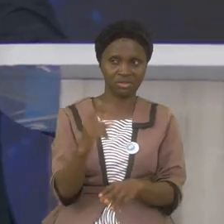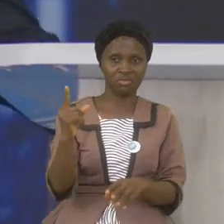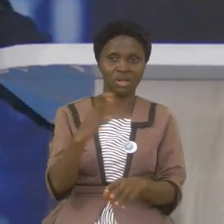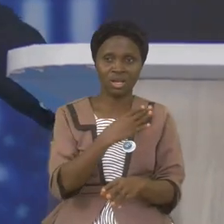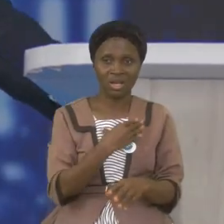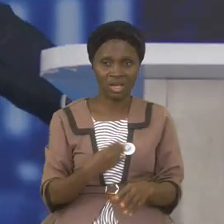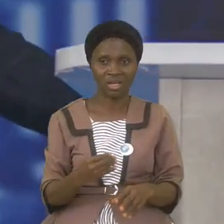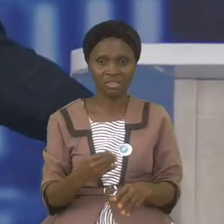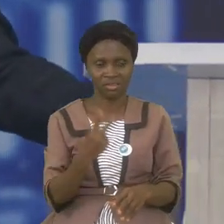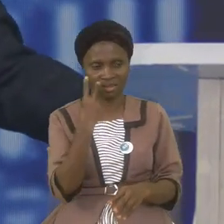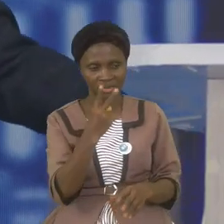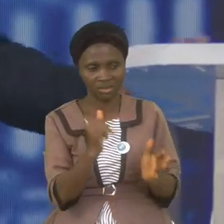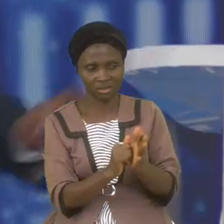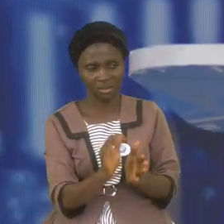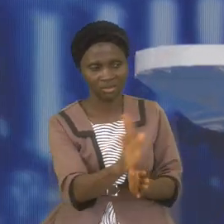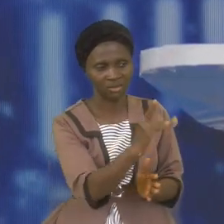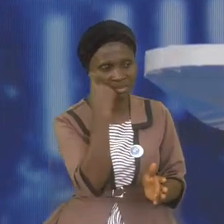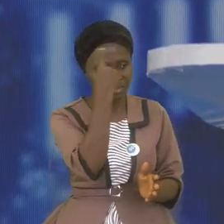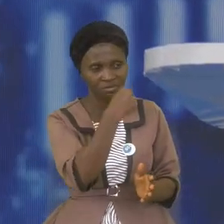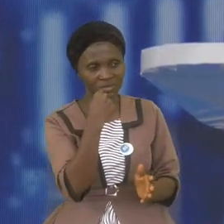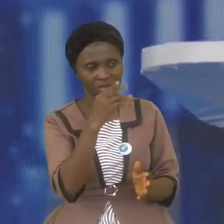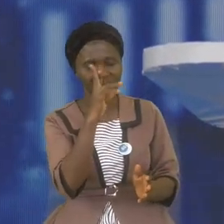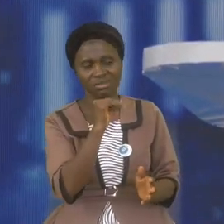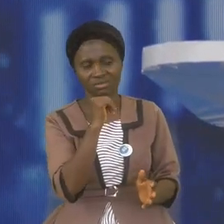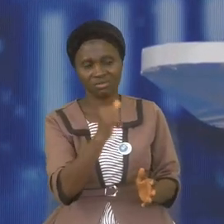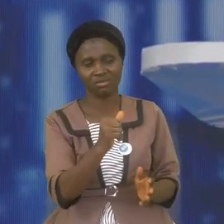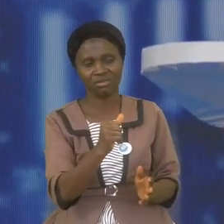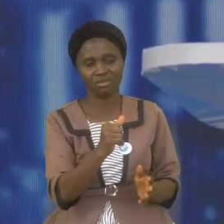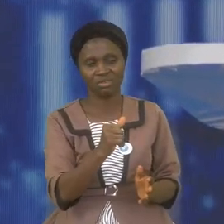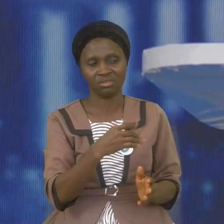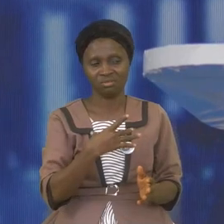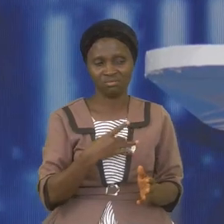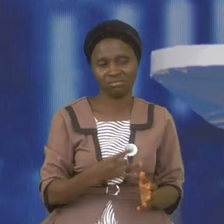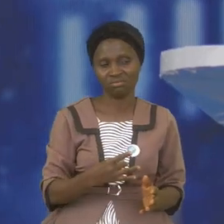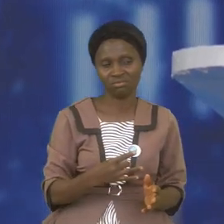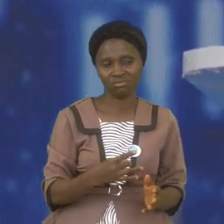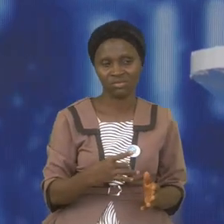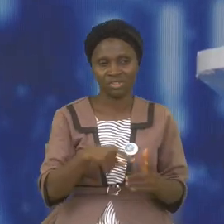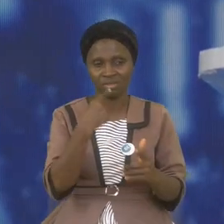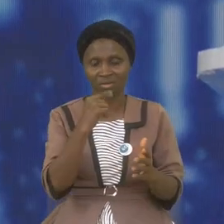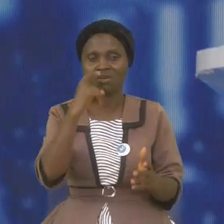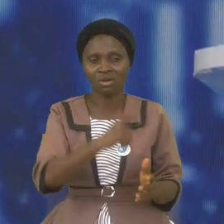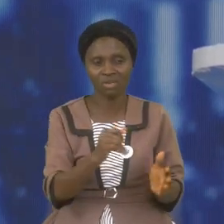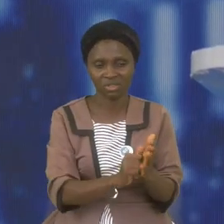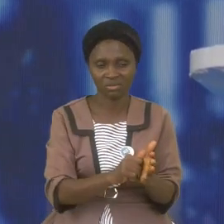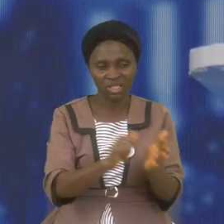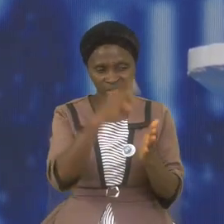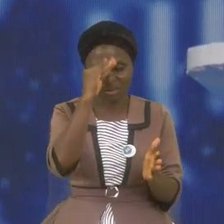or appearances were not inviting, attractive, he said, take that man off, go and kill